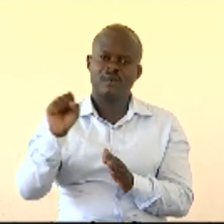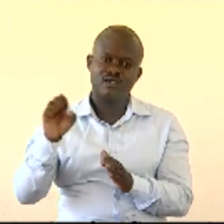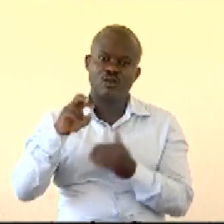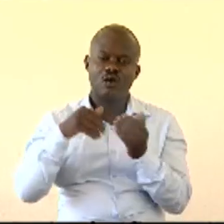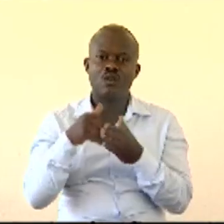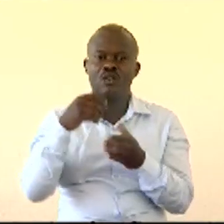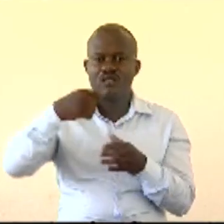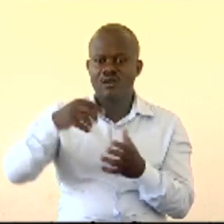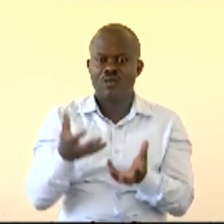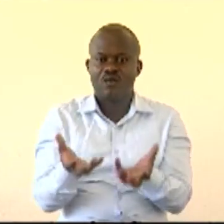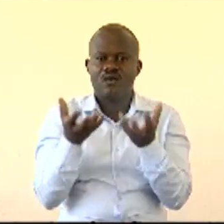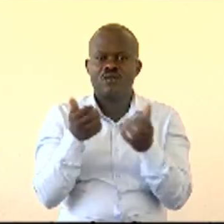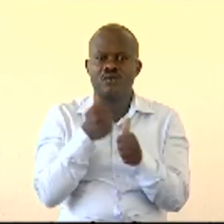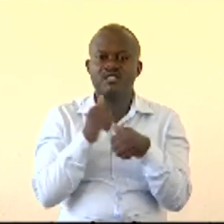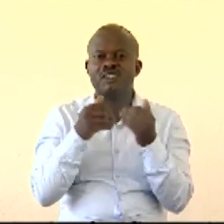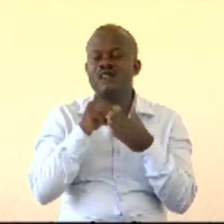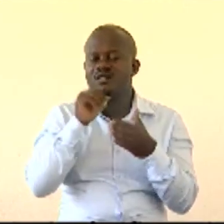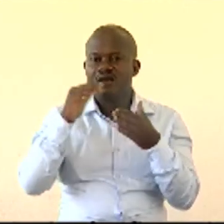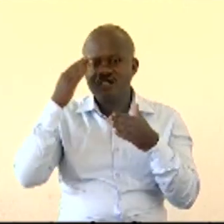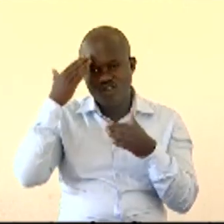quantities which are unknown.